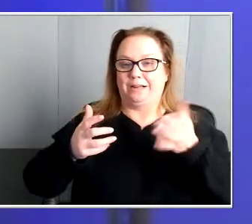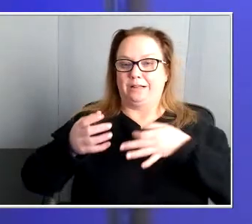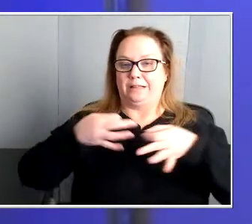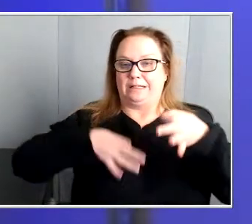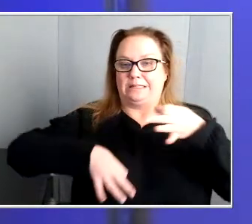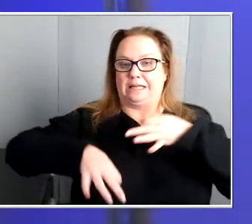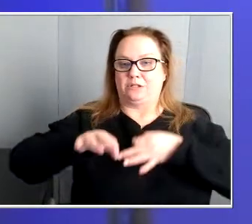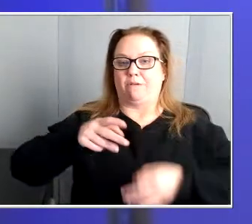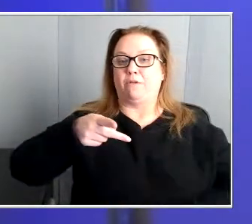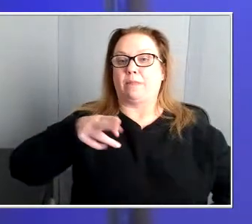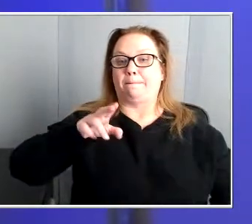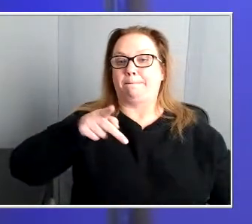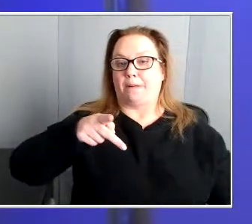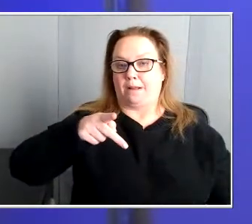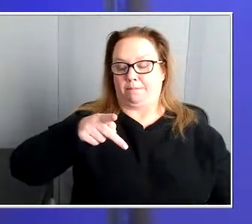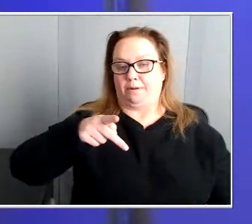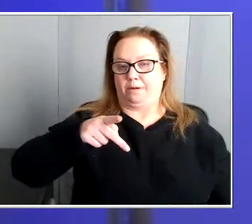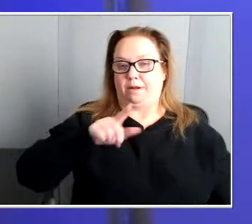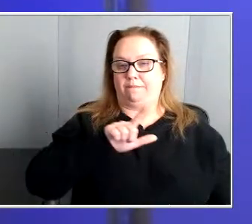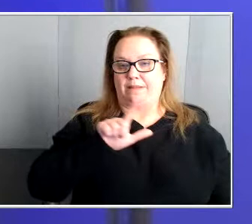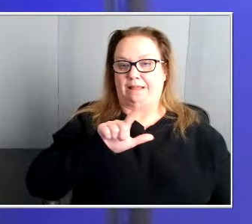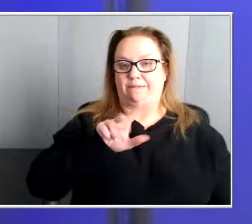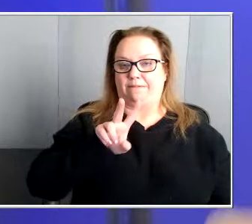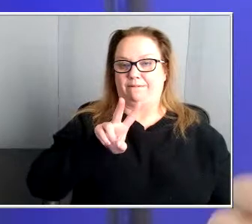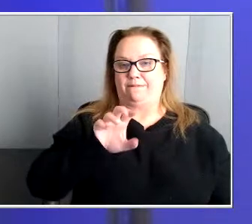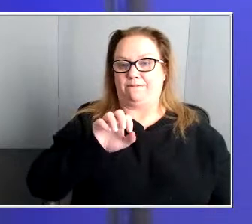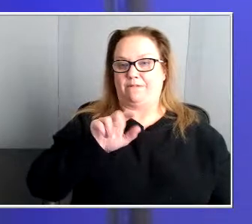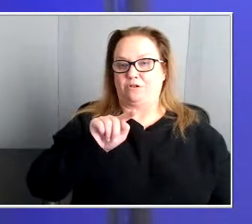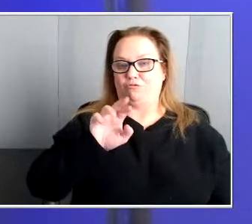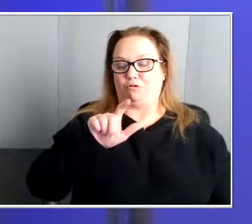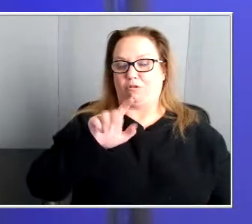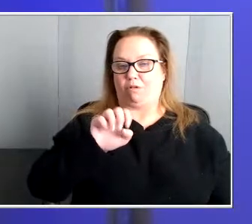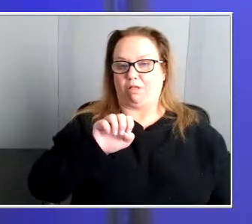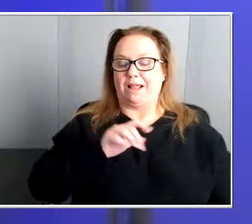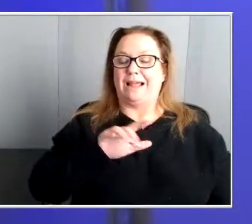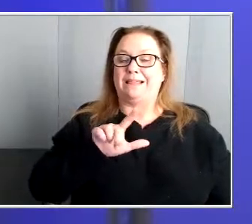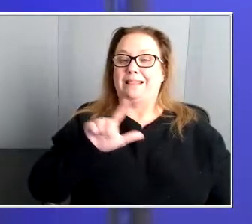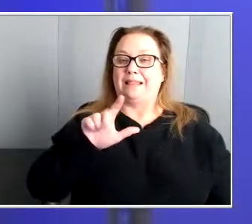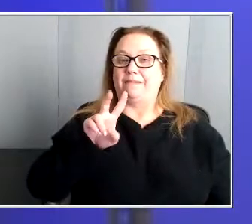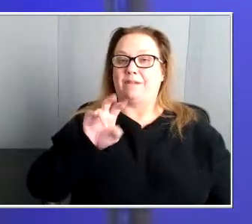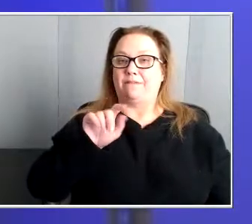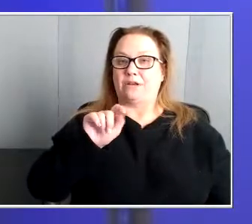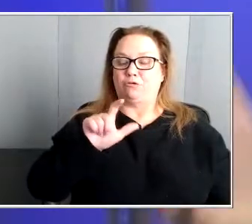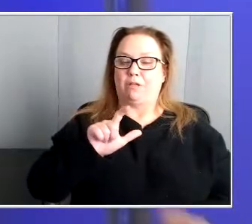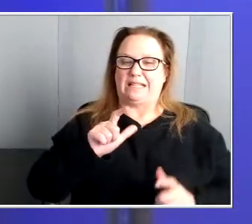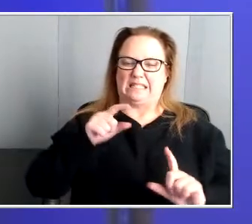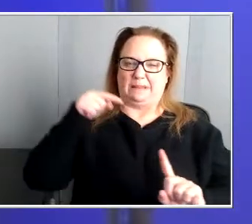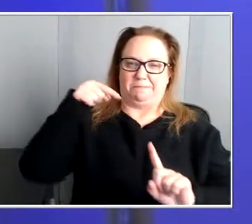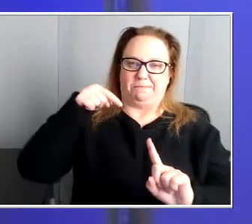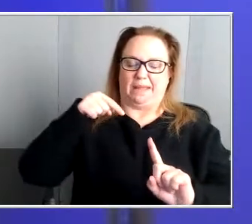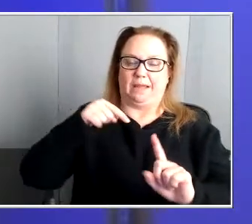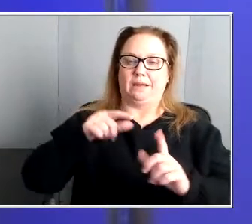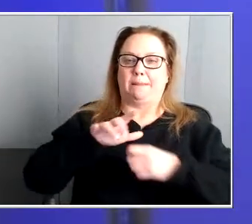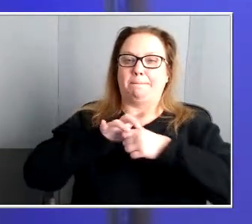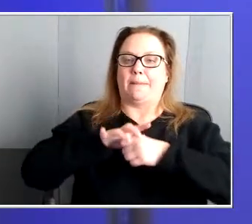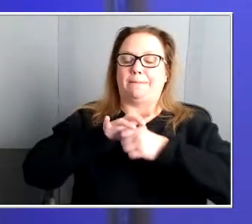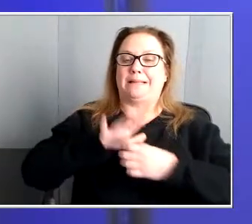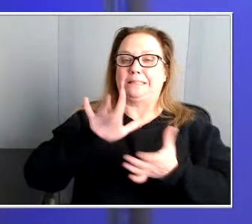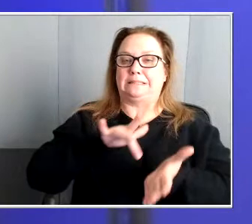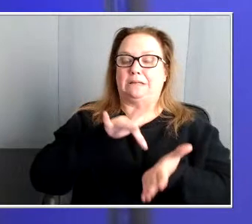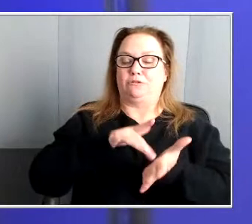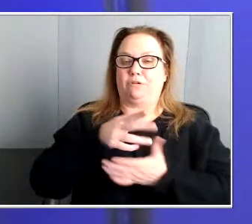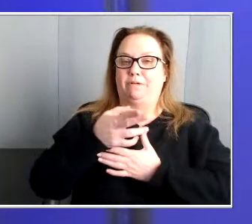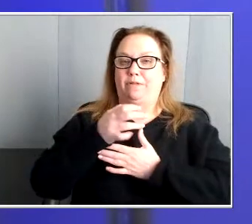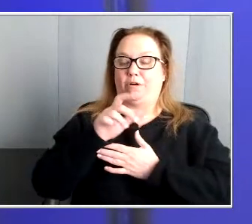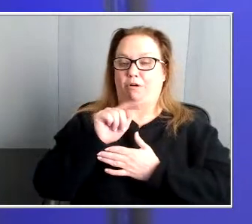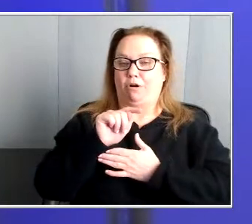pumping function of the left ventricle. So the left ventricle is the main pumping chamber of the heart, and it distributes the blood to the